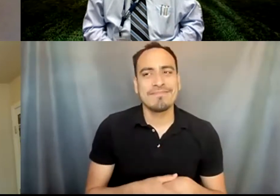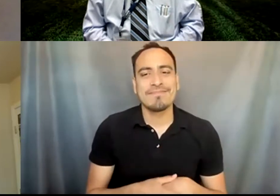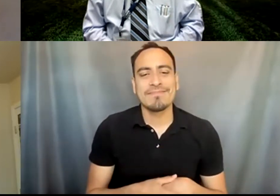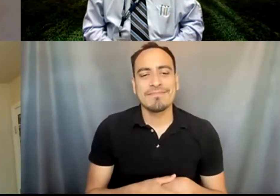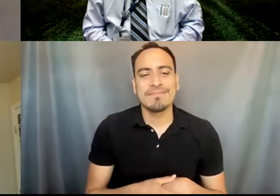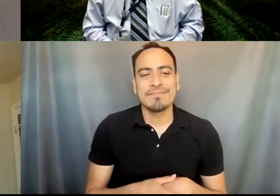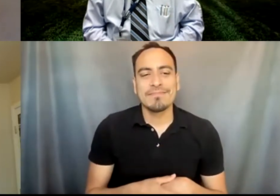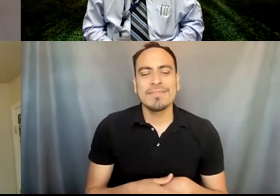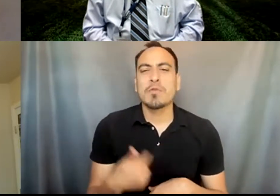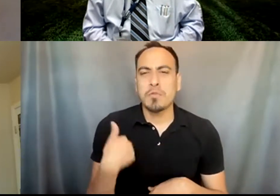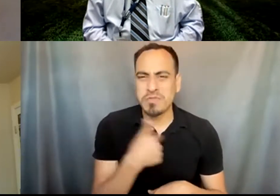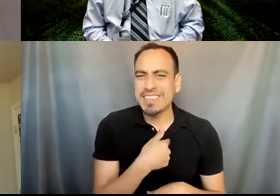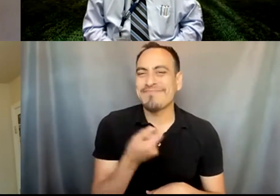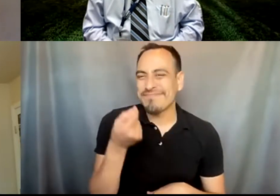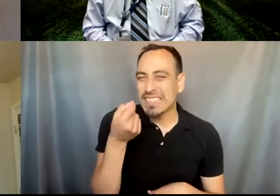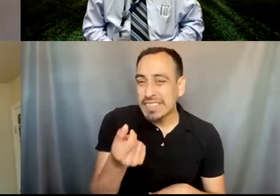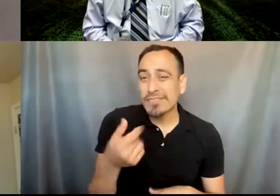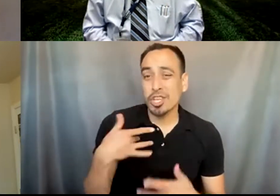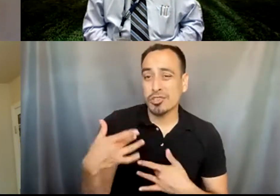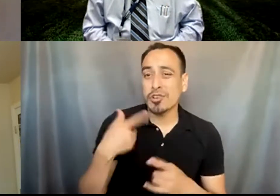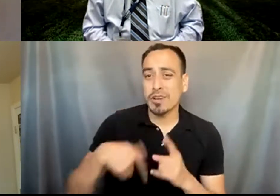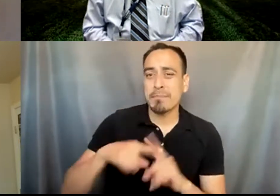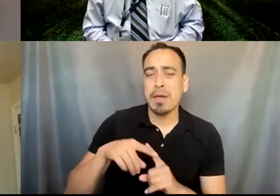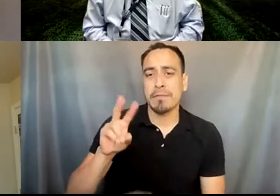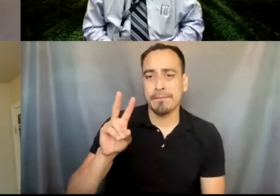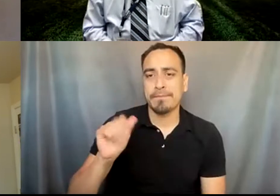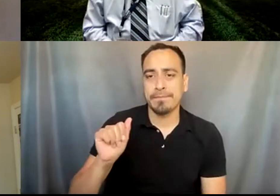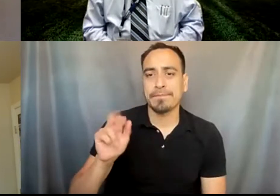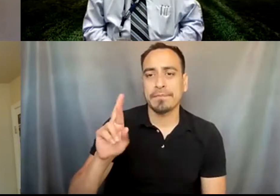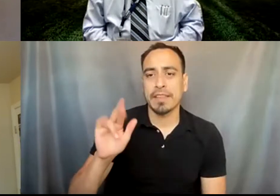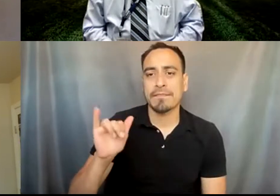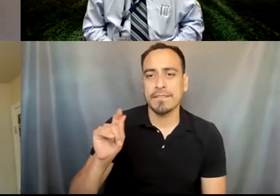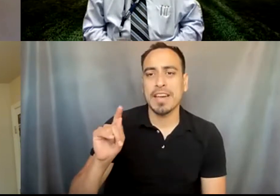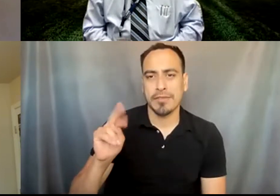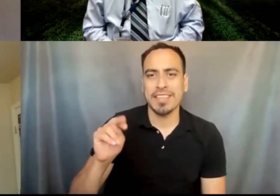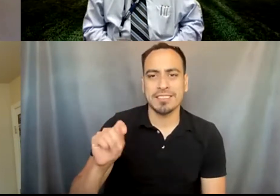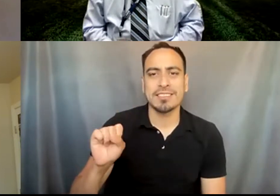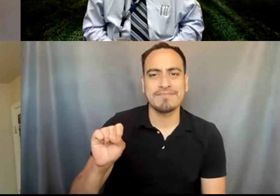variants, because we do get reports about variants that have been identified within